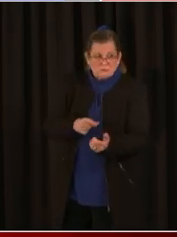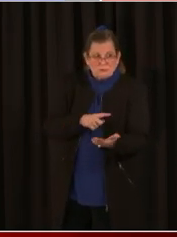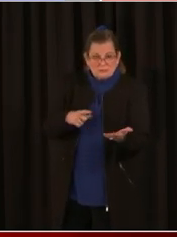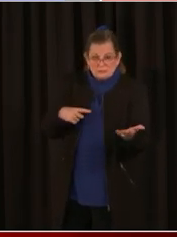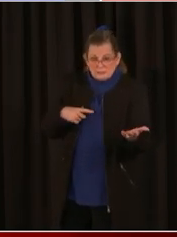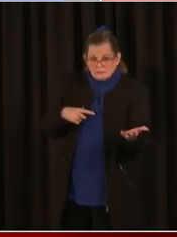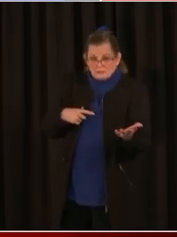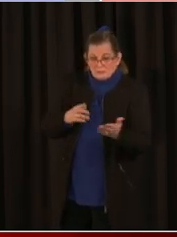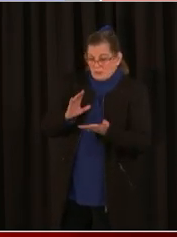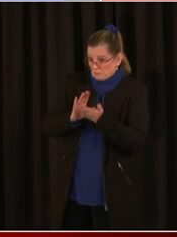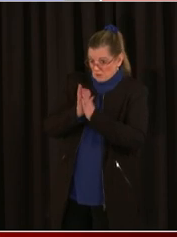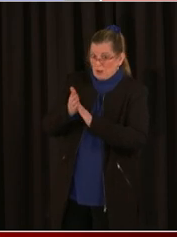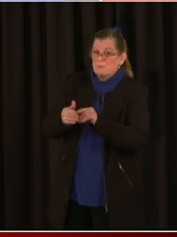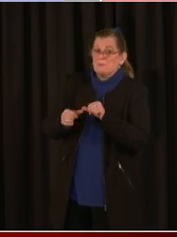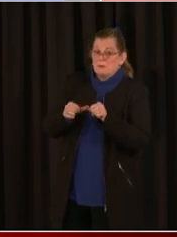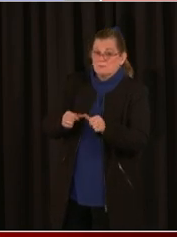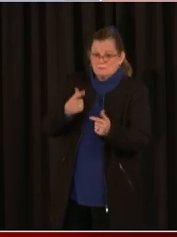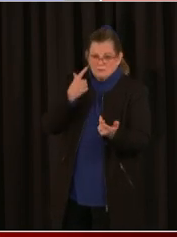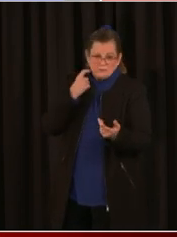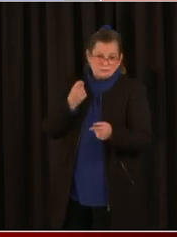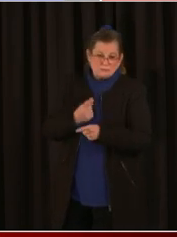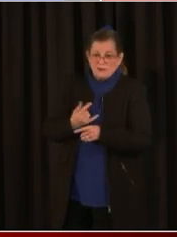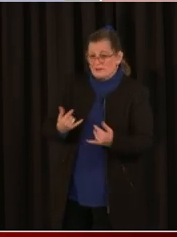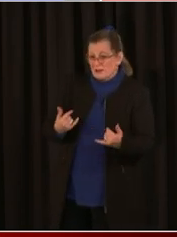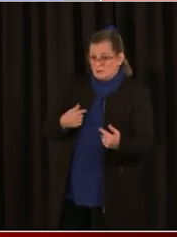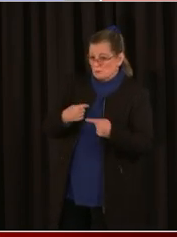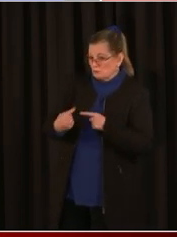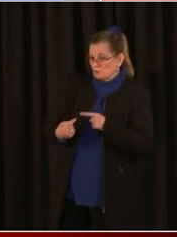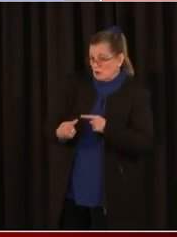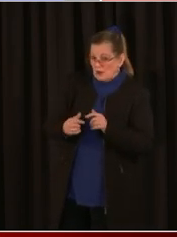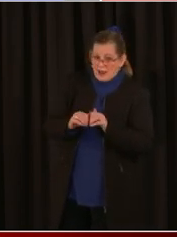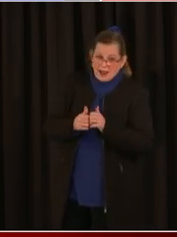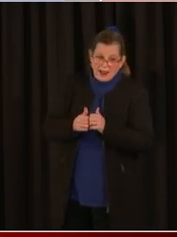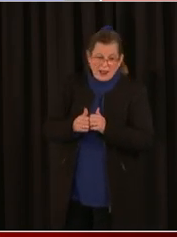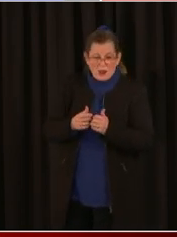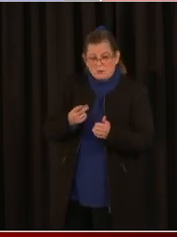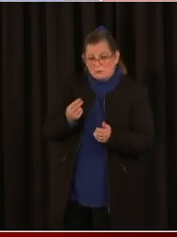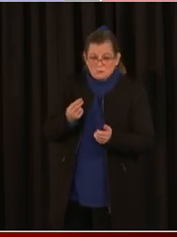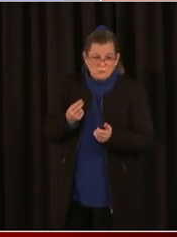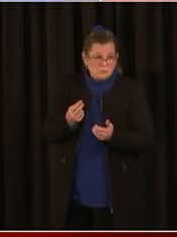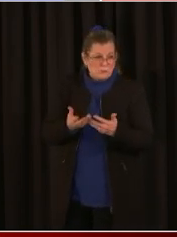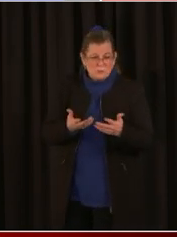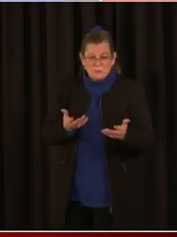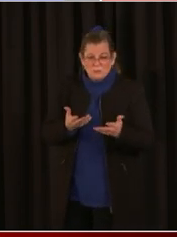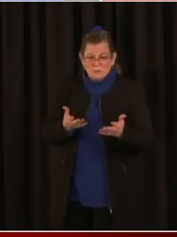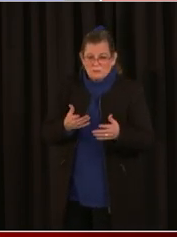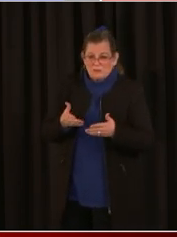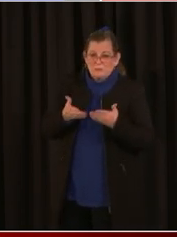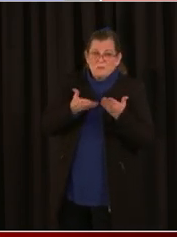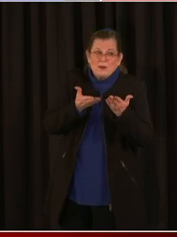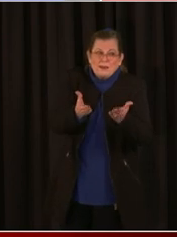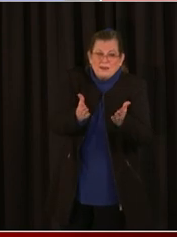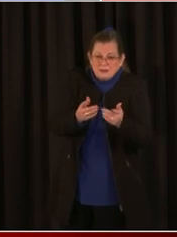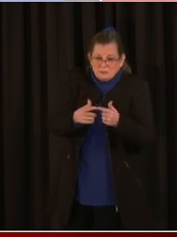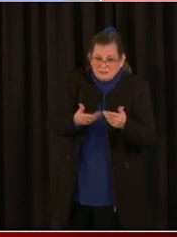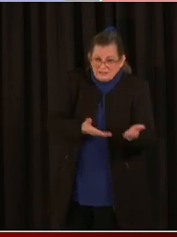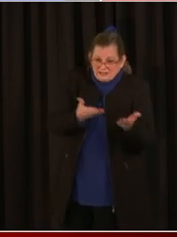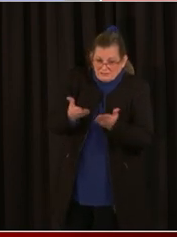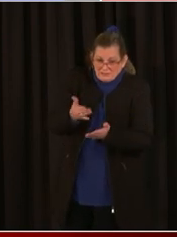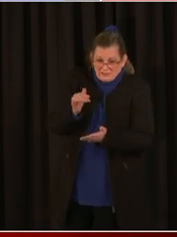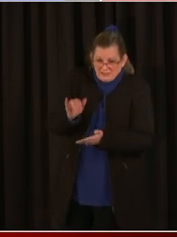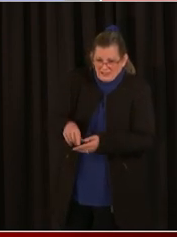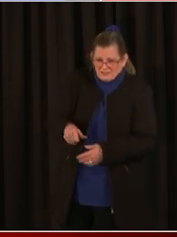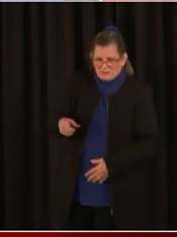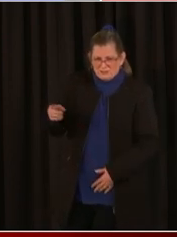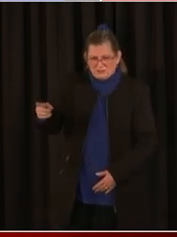that can become permanent law, because right now we are struggling with how we deliver these bills to Congress. And so the permanent legislation